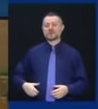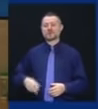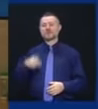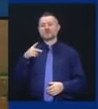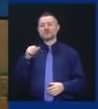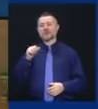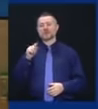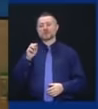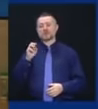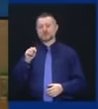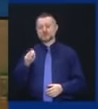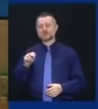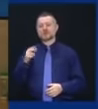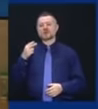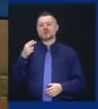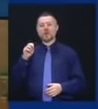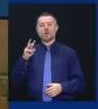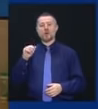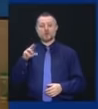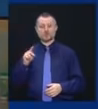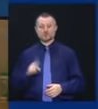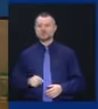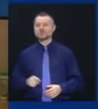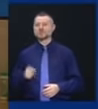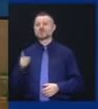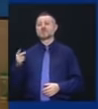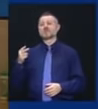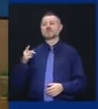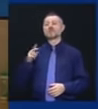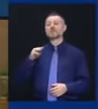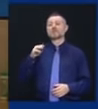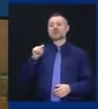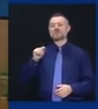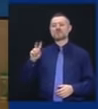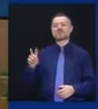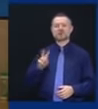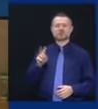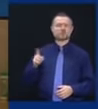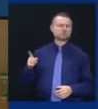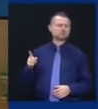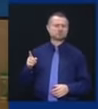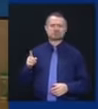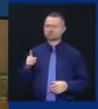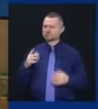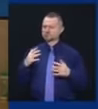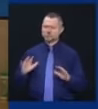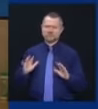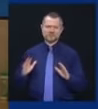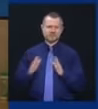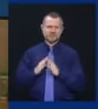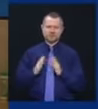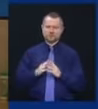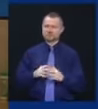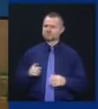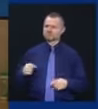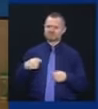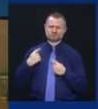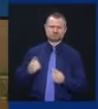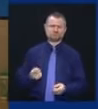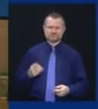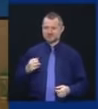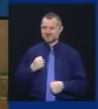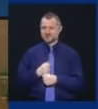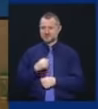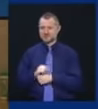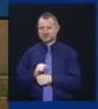Vernon. Mount Vernon is a great town. It has been for many years. I started working in Mount